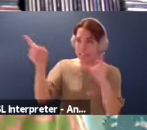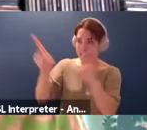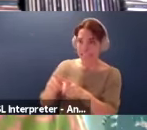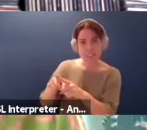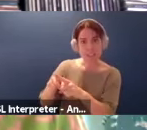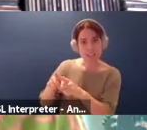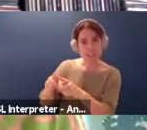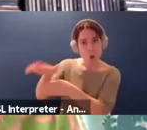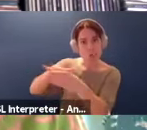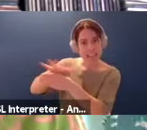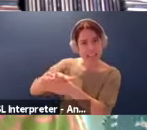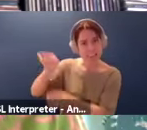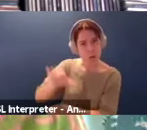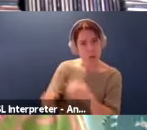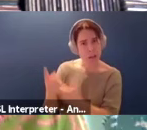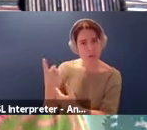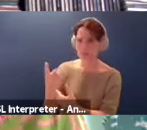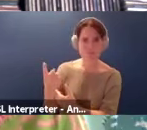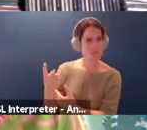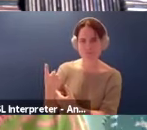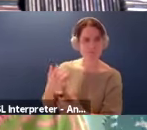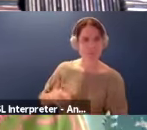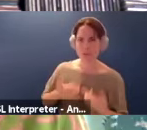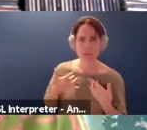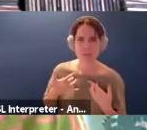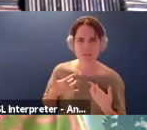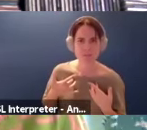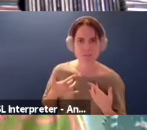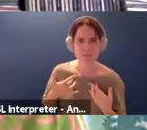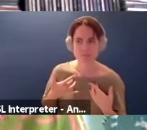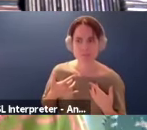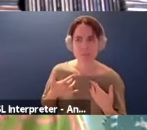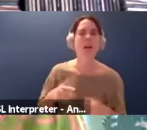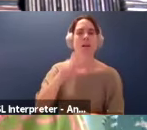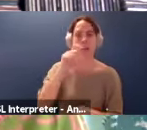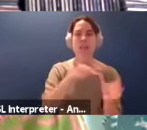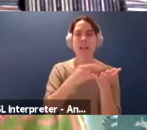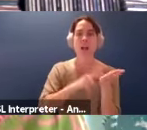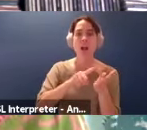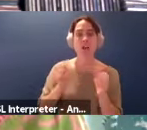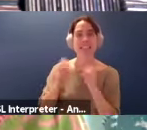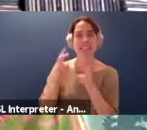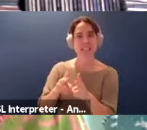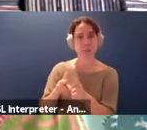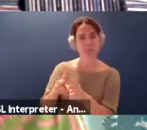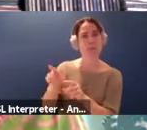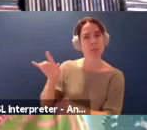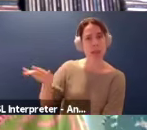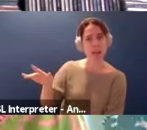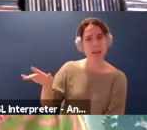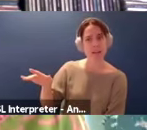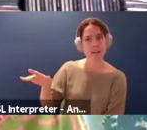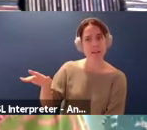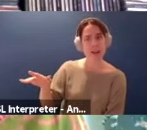because it seems so well accepted there that you know that that our buddhist movement is part